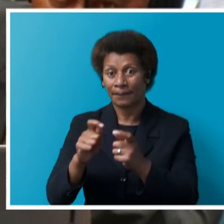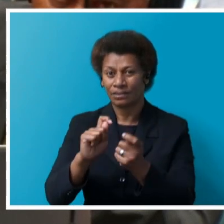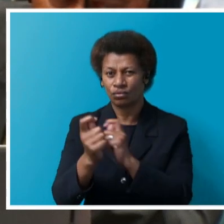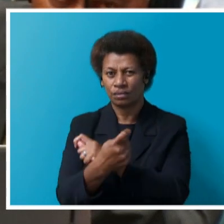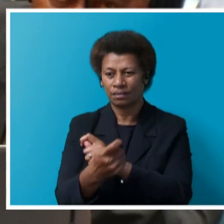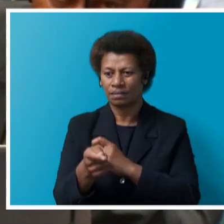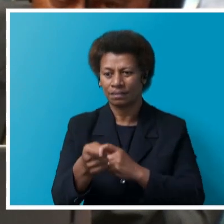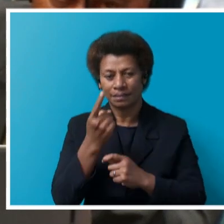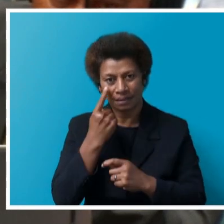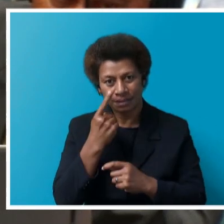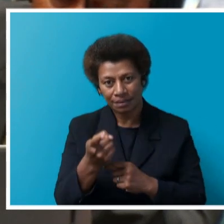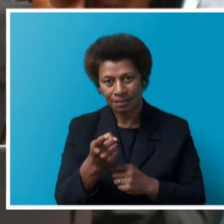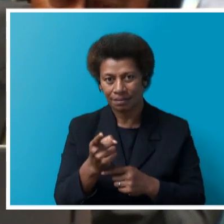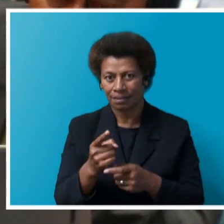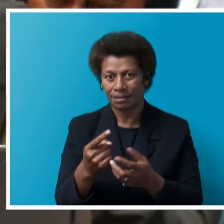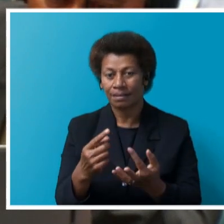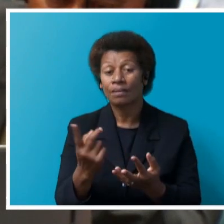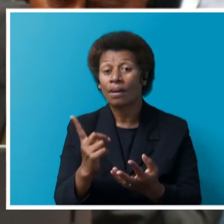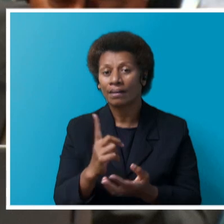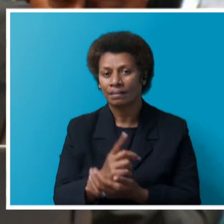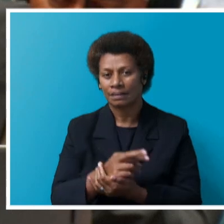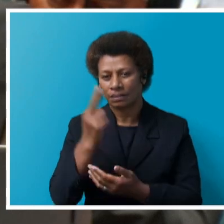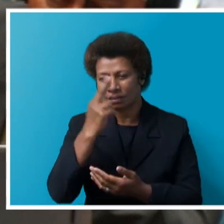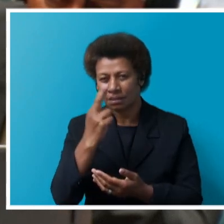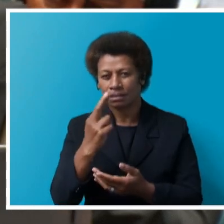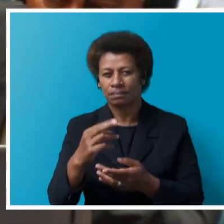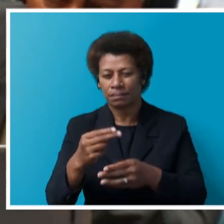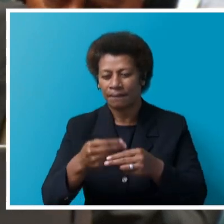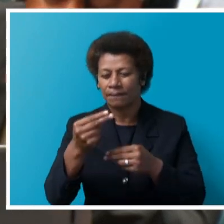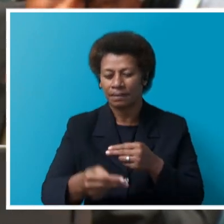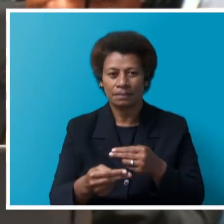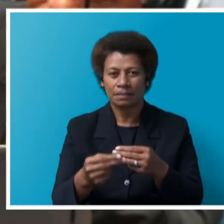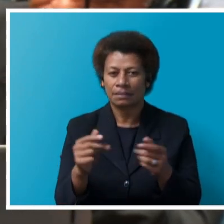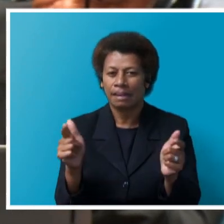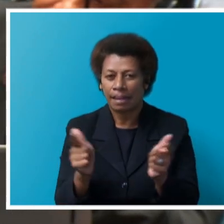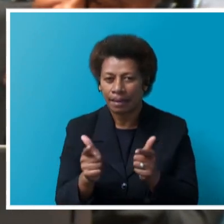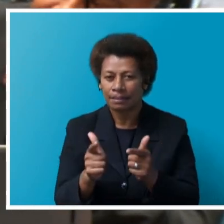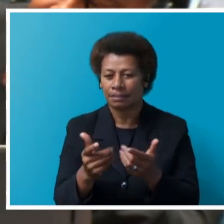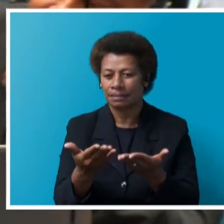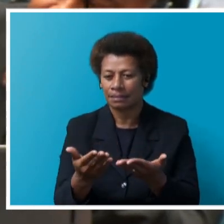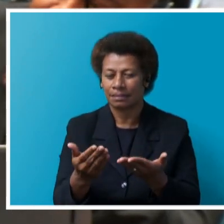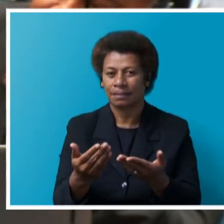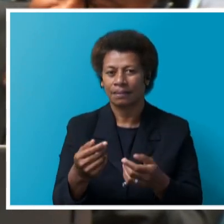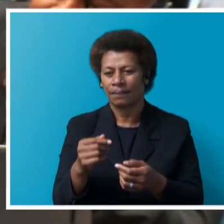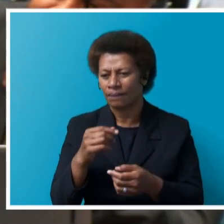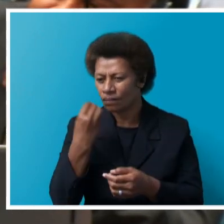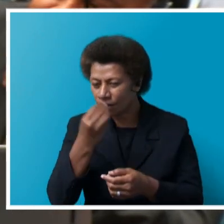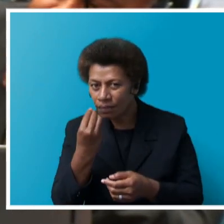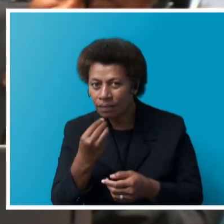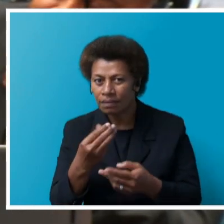and creating new and emerging threats, from farmers facing reduced crop yields to communities experiencing more